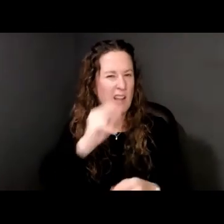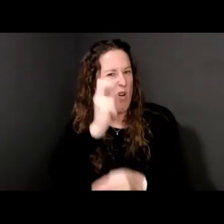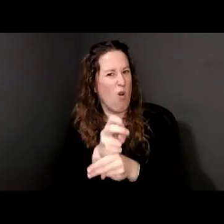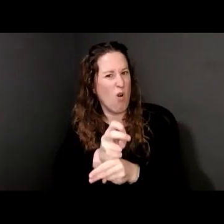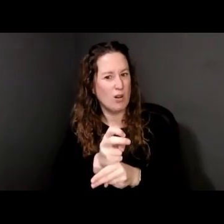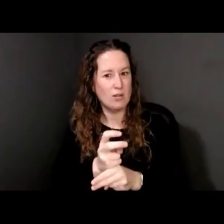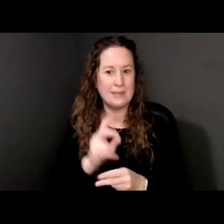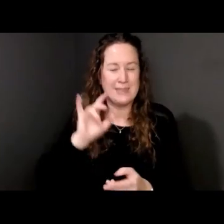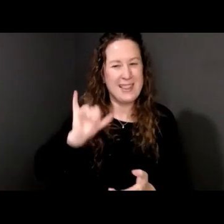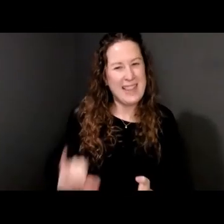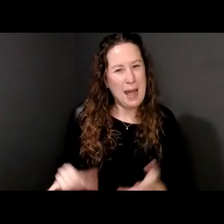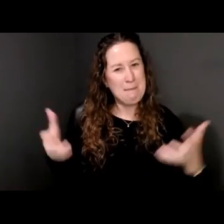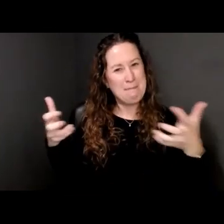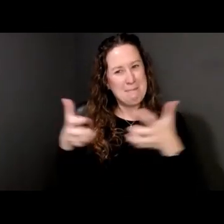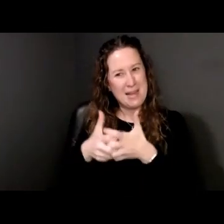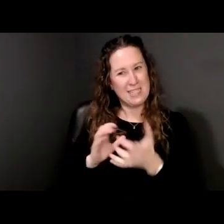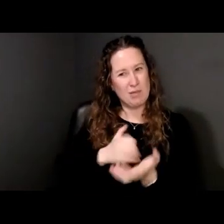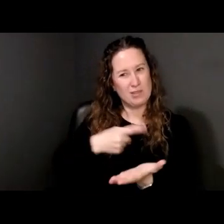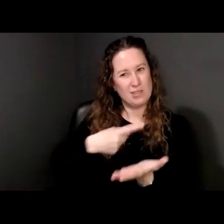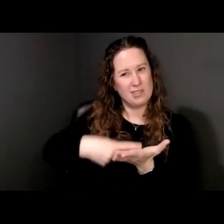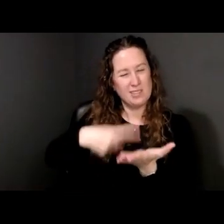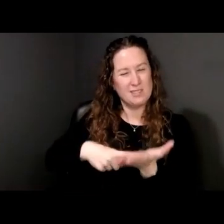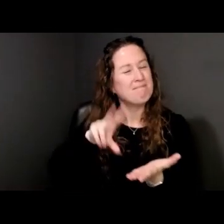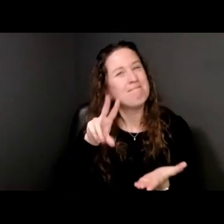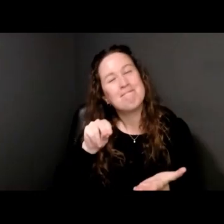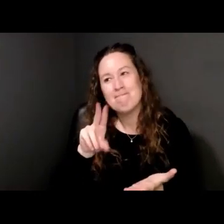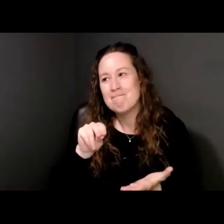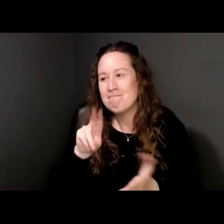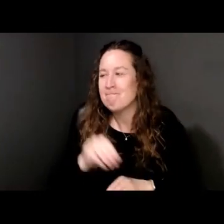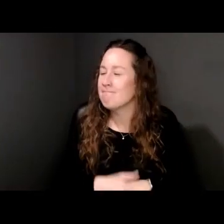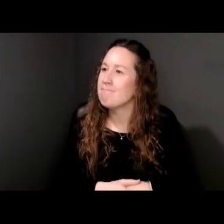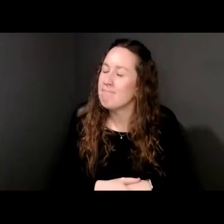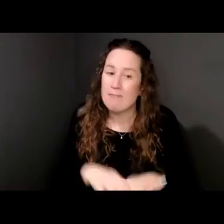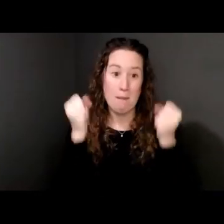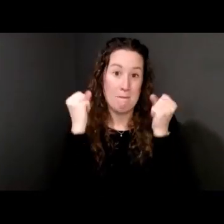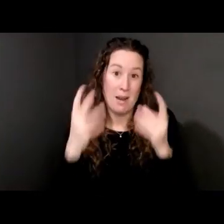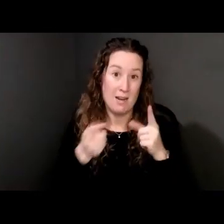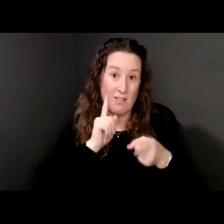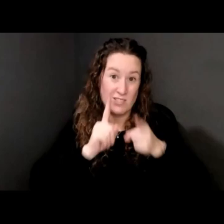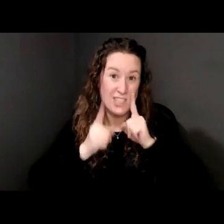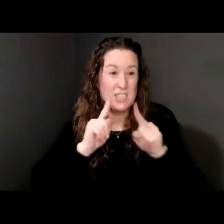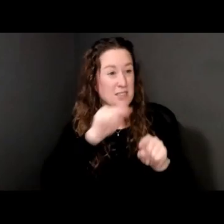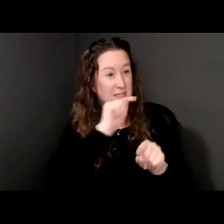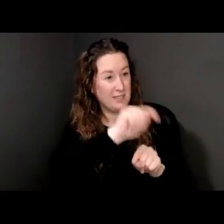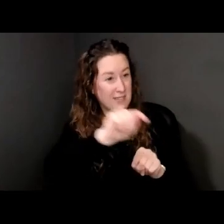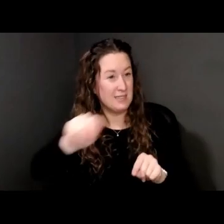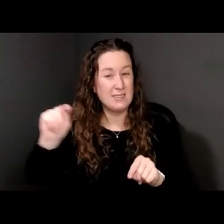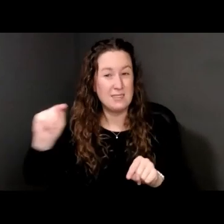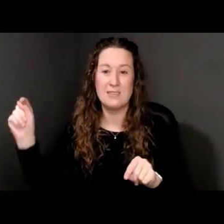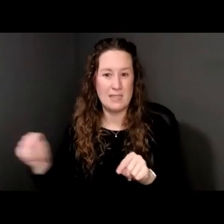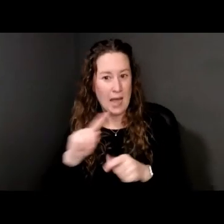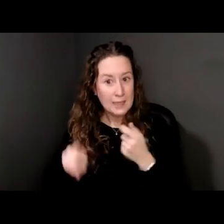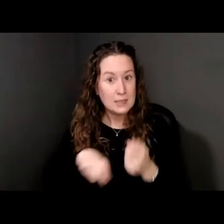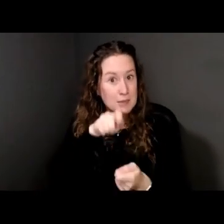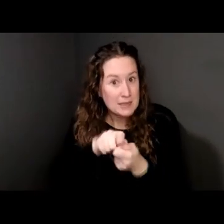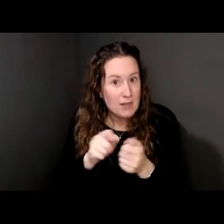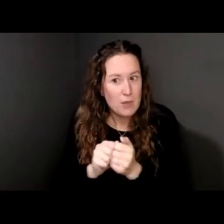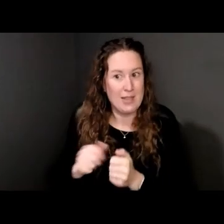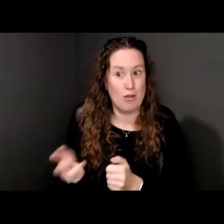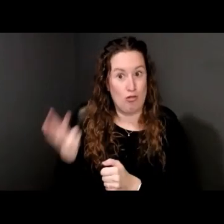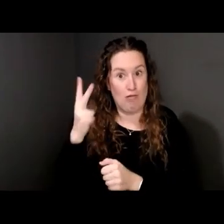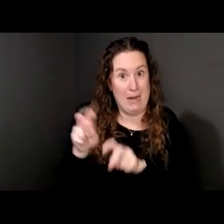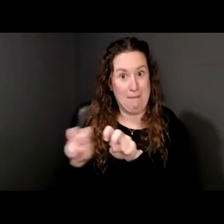exactly what we're talking about here either. Having had many conversations with folks across the field, and very specifically with our three